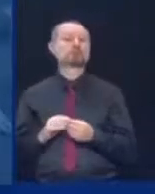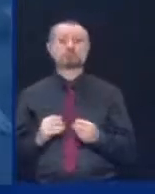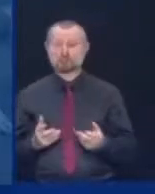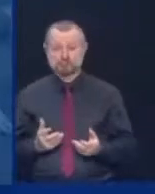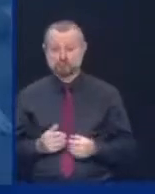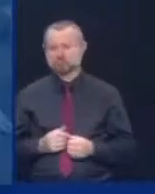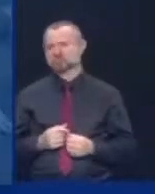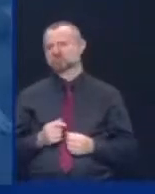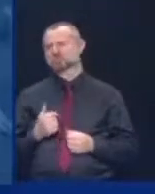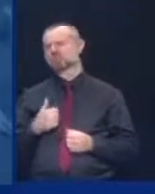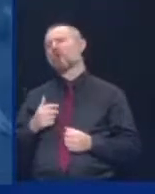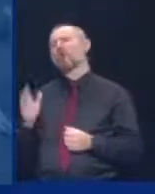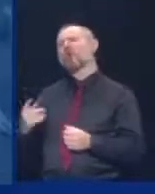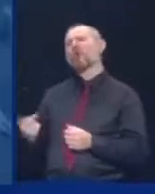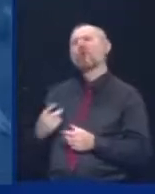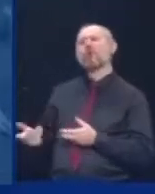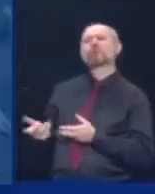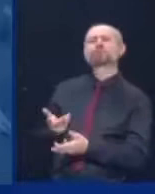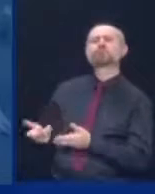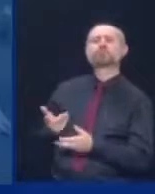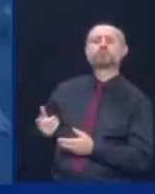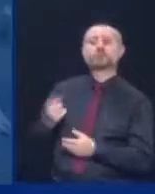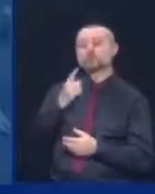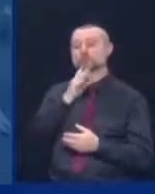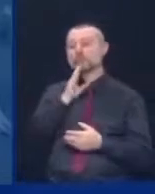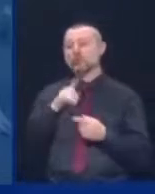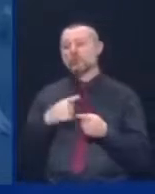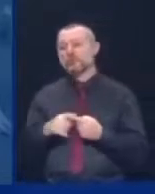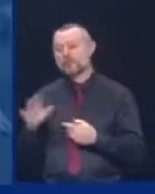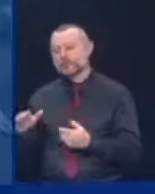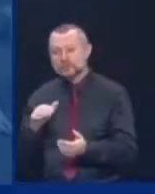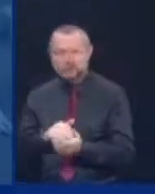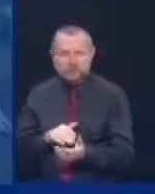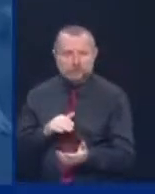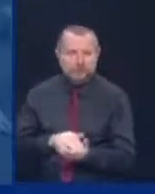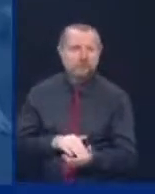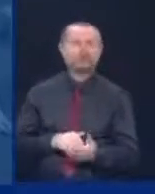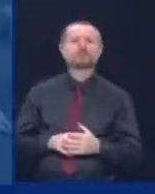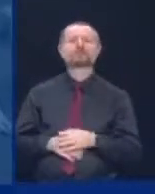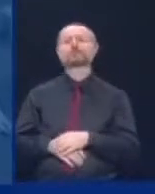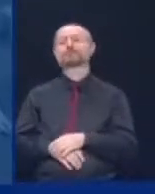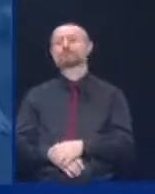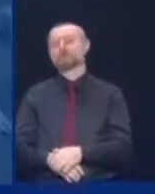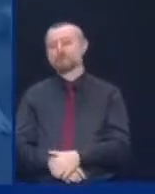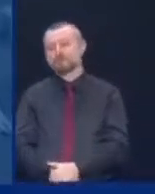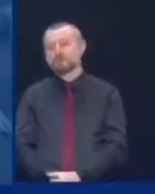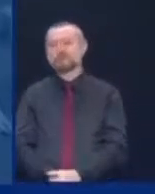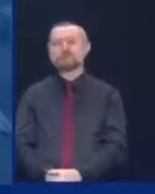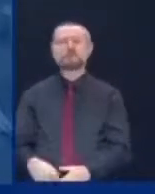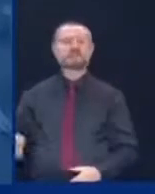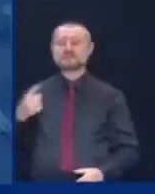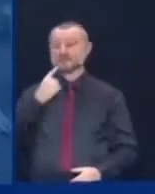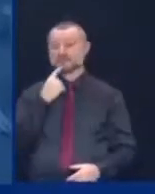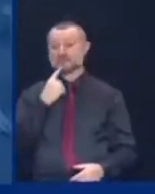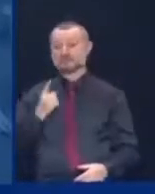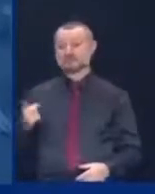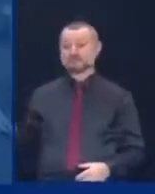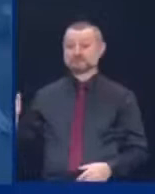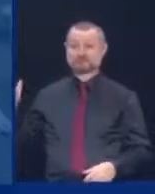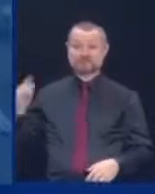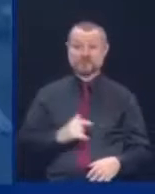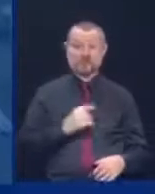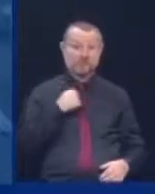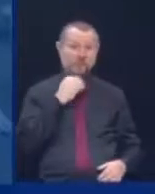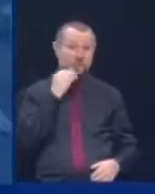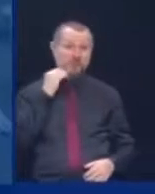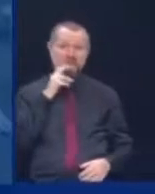we have a very rational conversation. She says she talked to the doctors. it would be risky for her to come home for